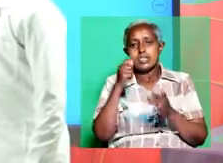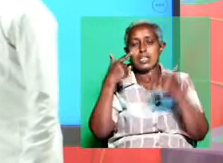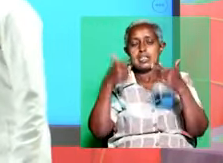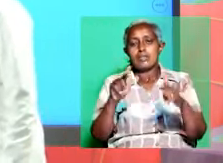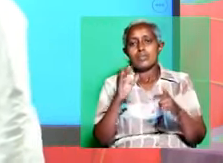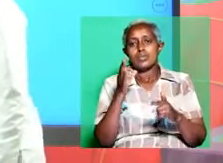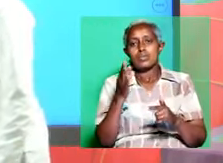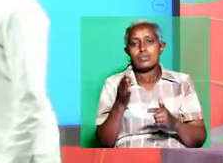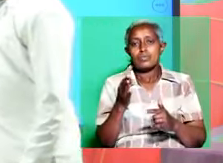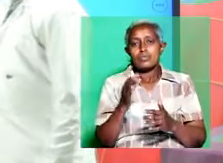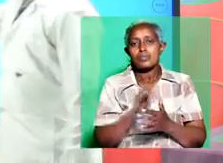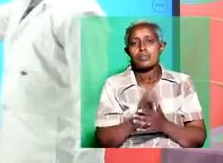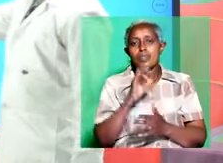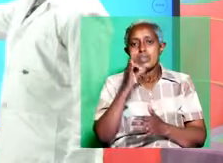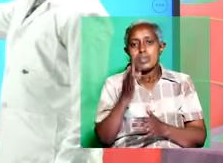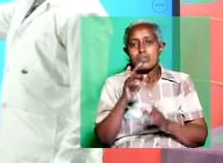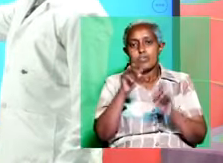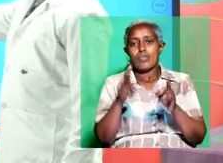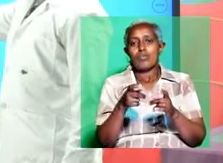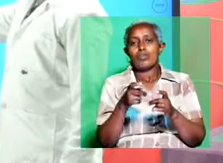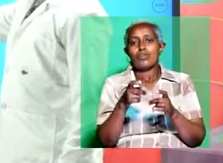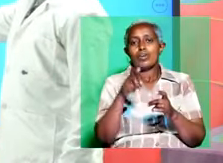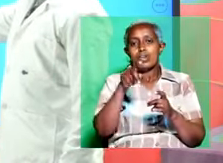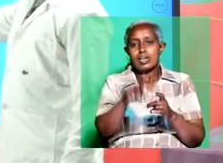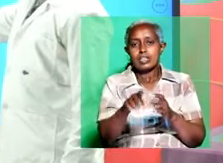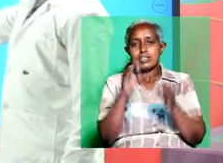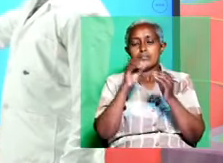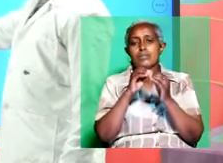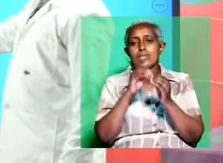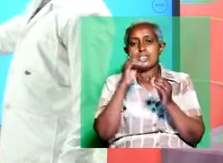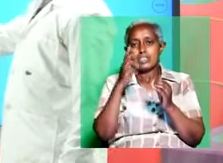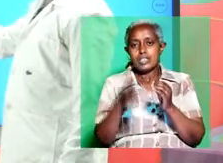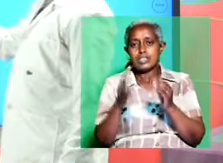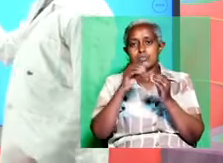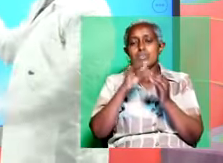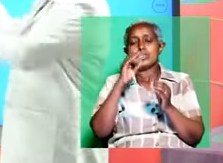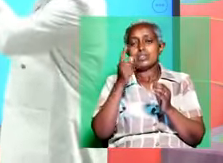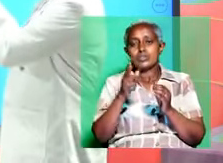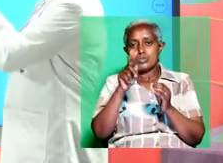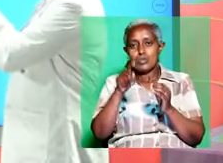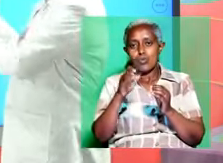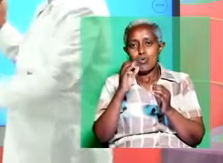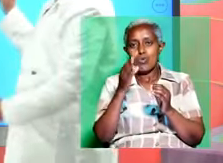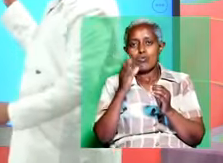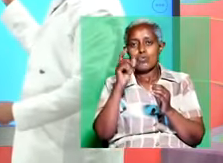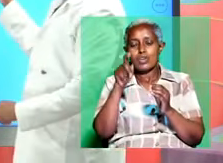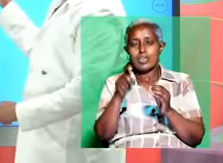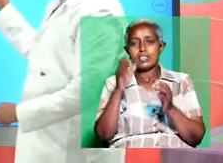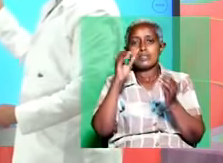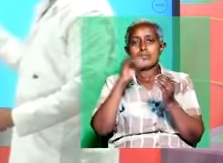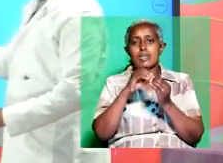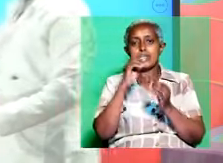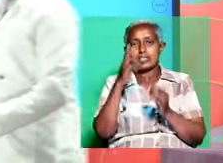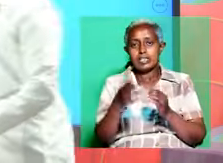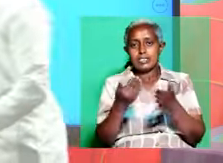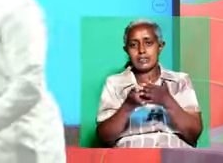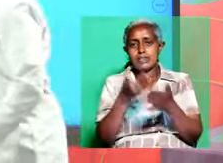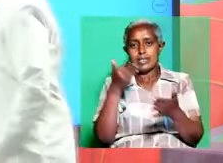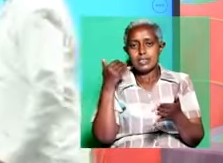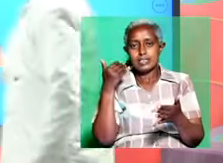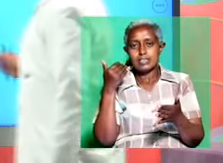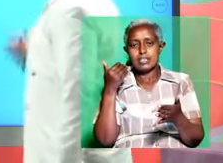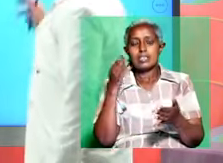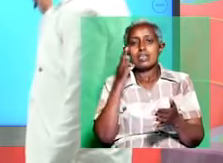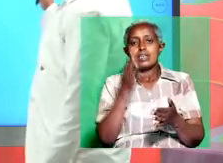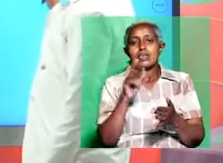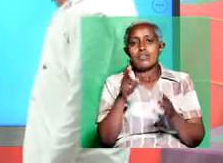of f of x plus h plus g of x plus h minus f